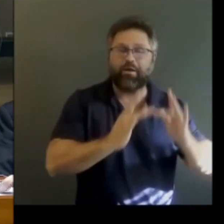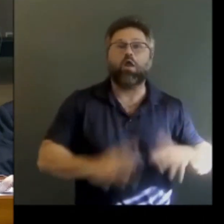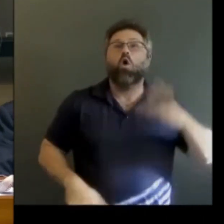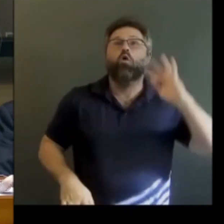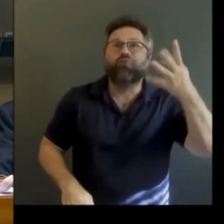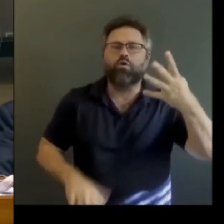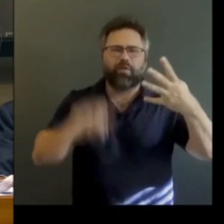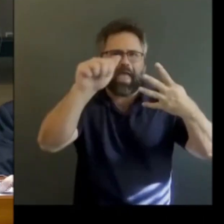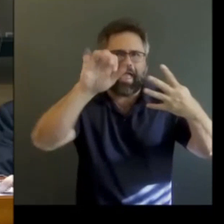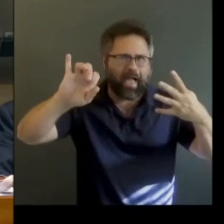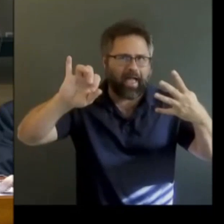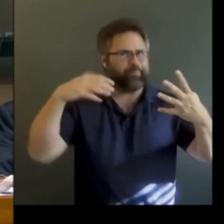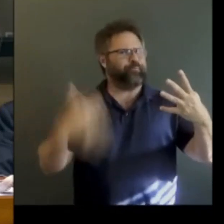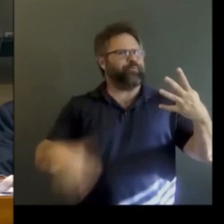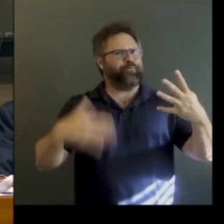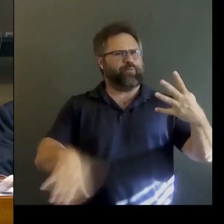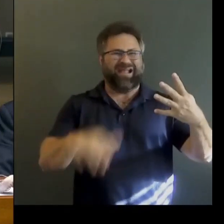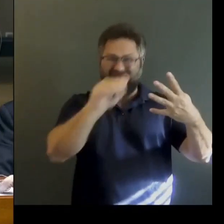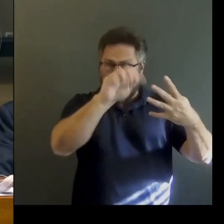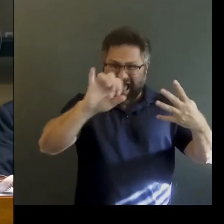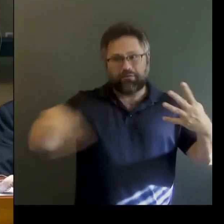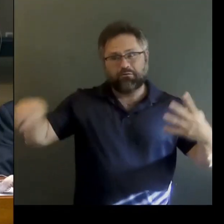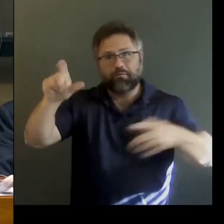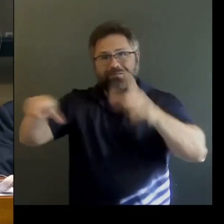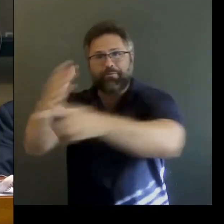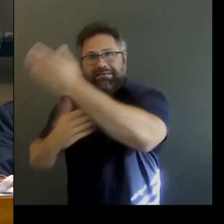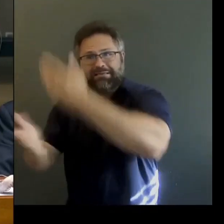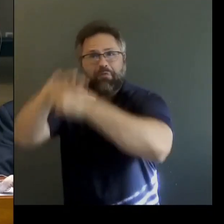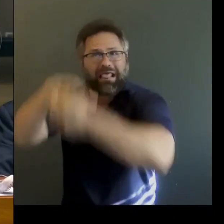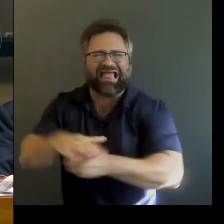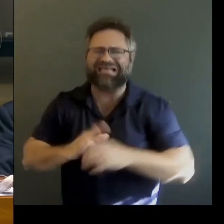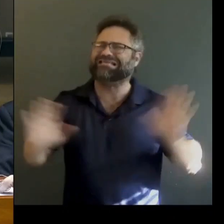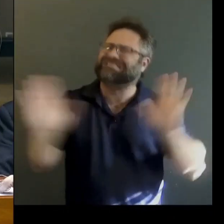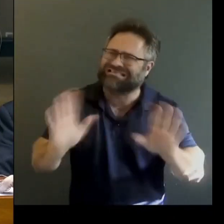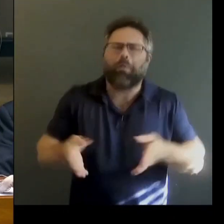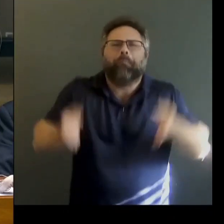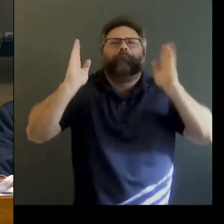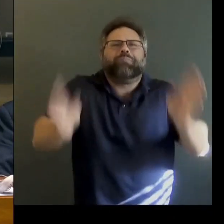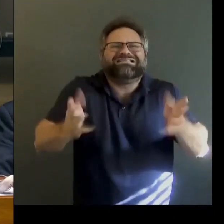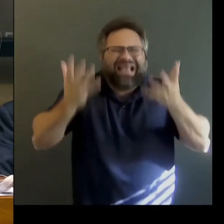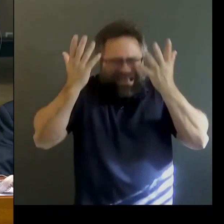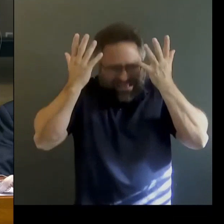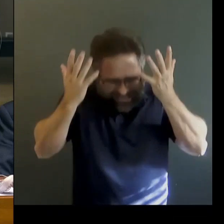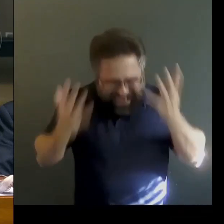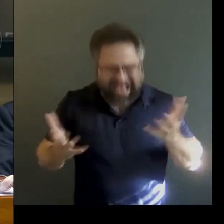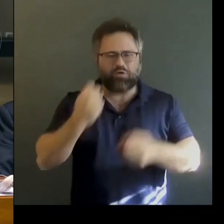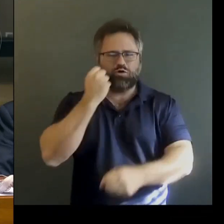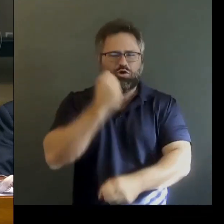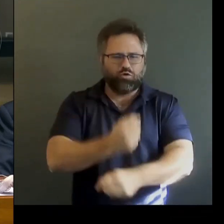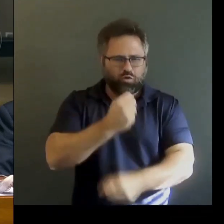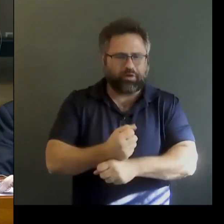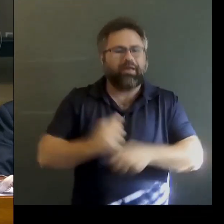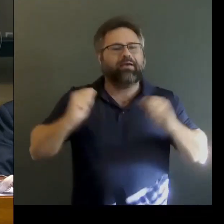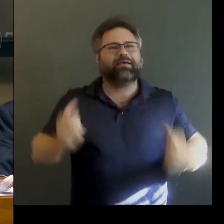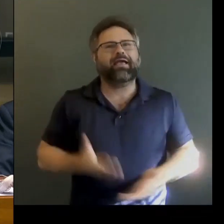to reinvigorate ourselves, rejuvenate ourselves, and with dedication, continue in our common endeavor to make the world a better